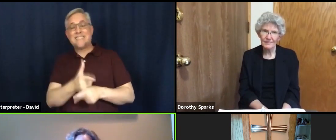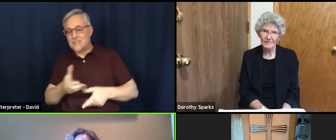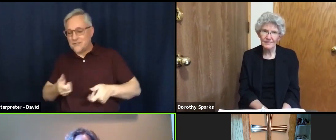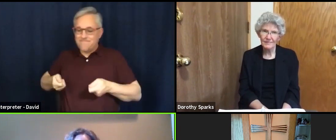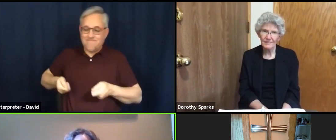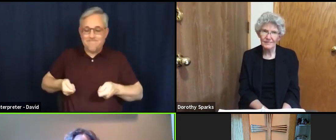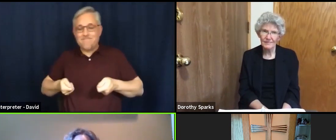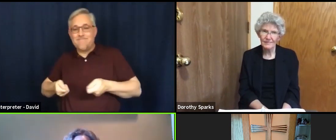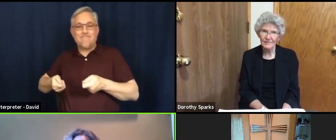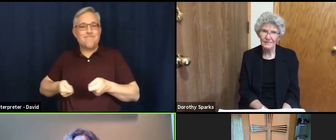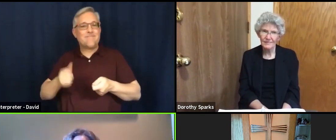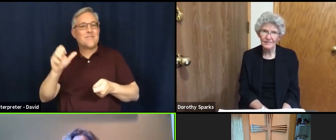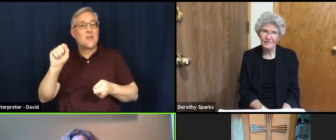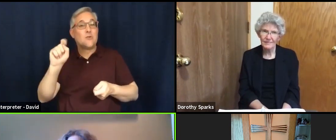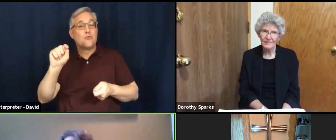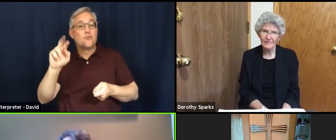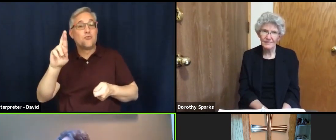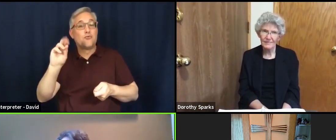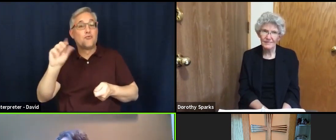She was one.